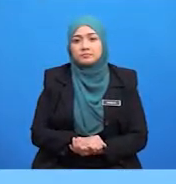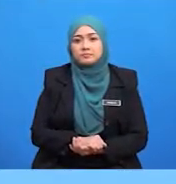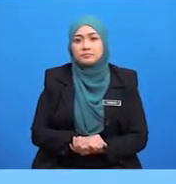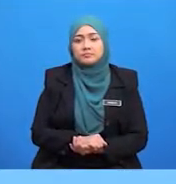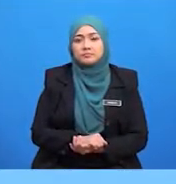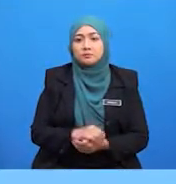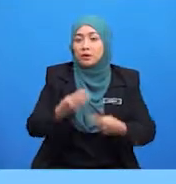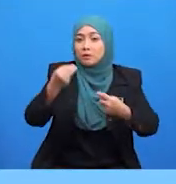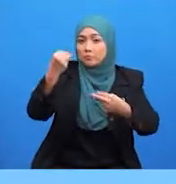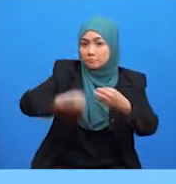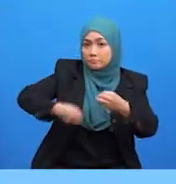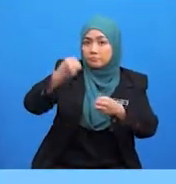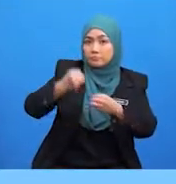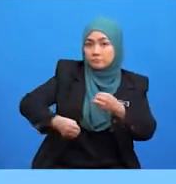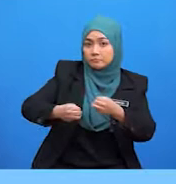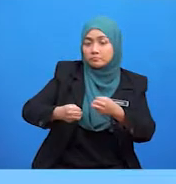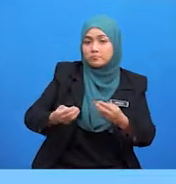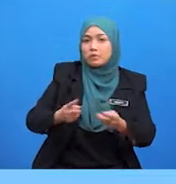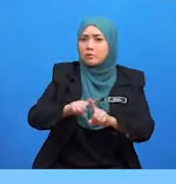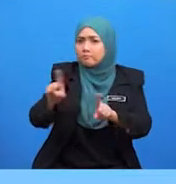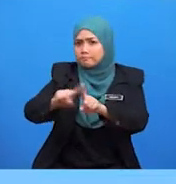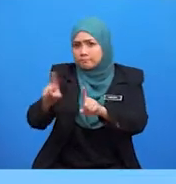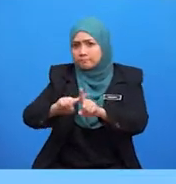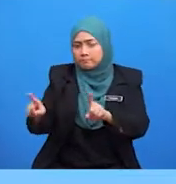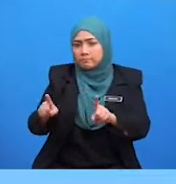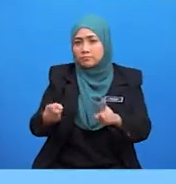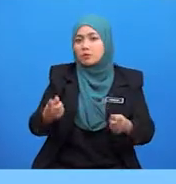match different transportation to its origin,